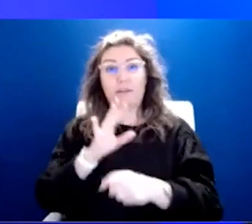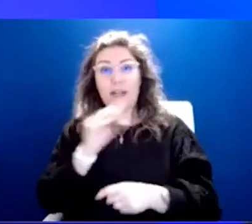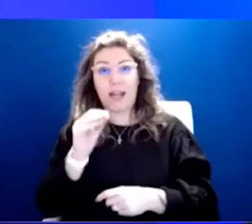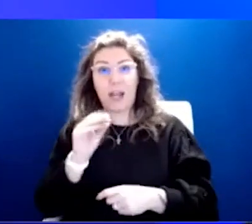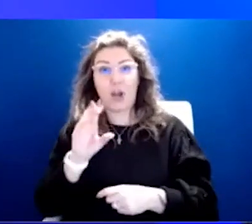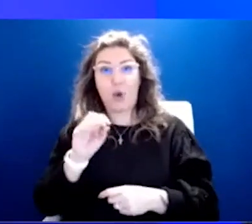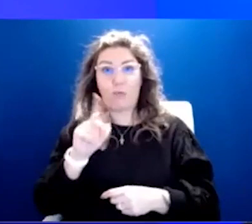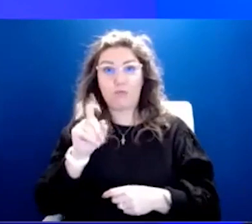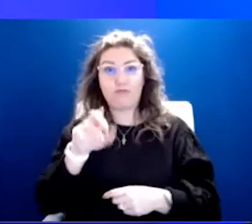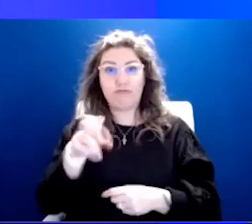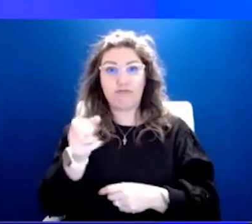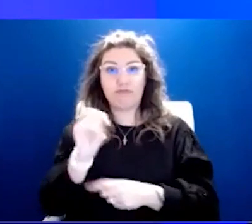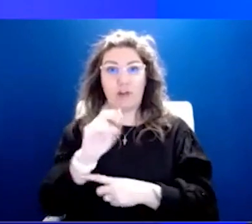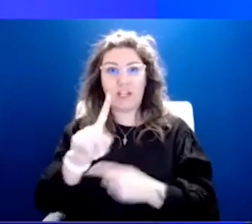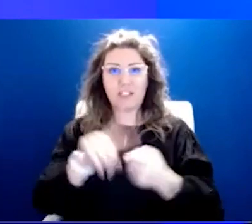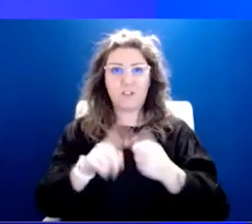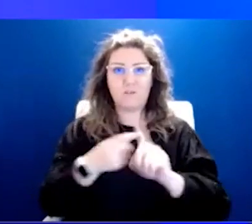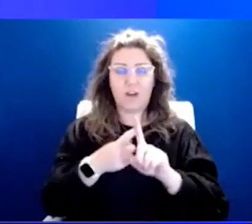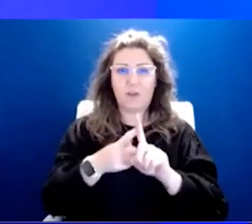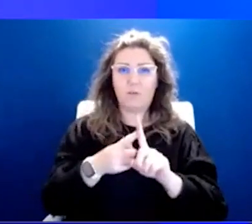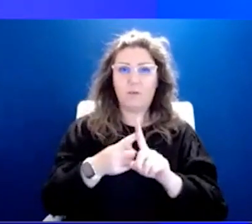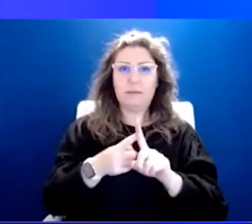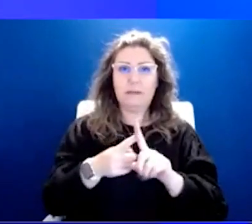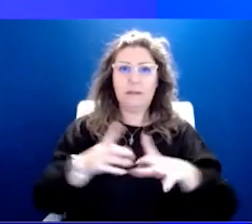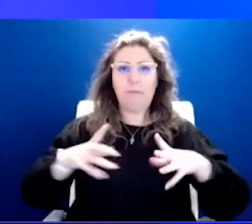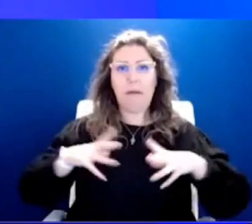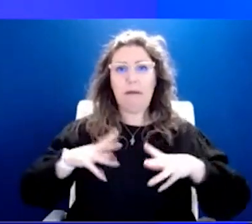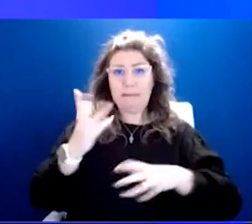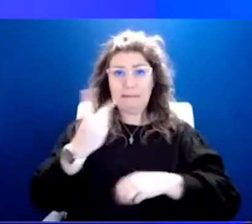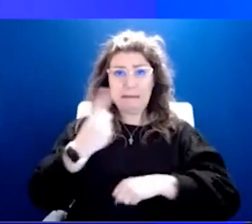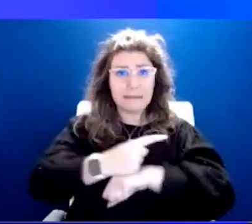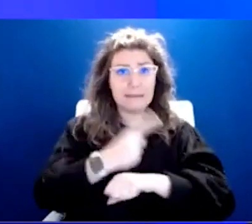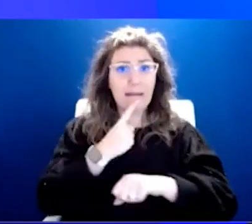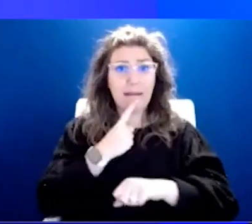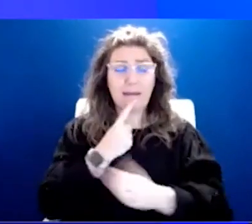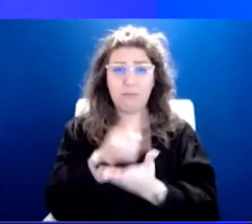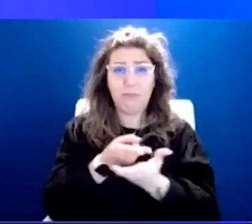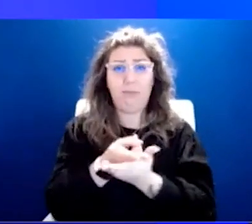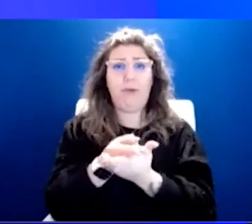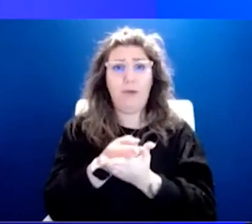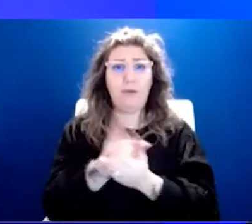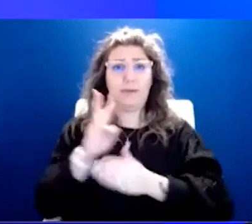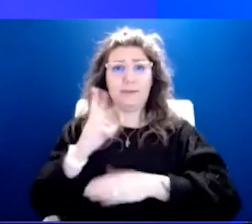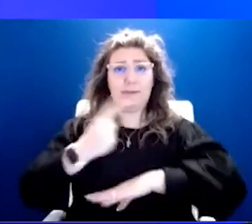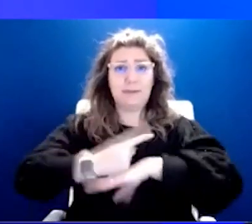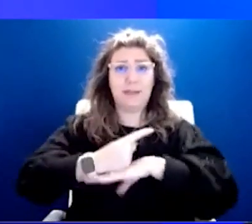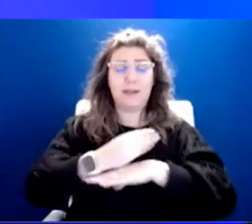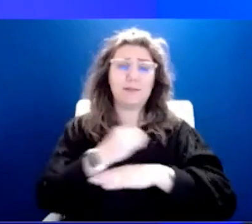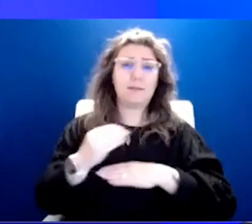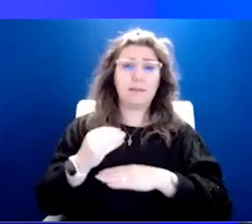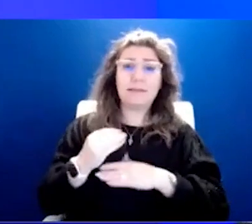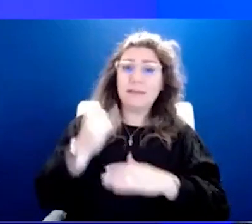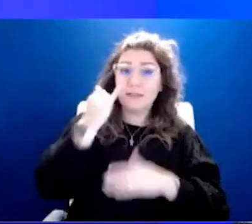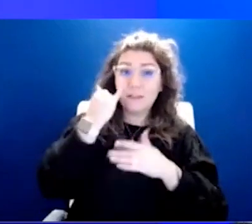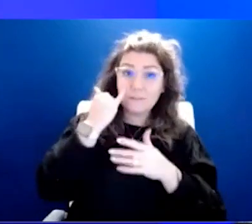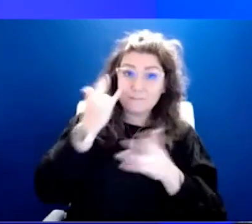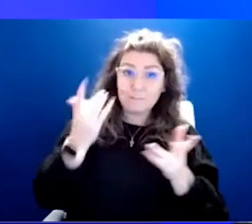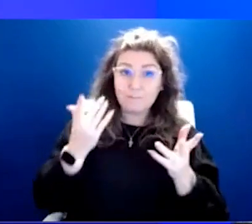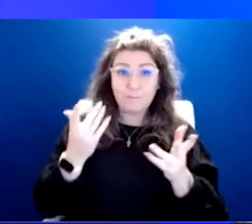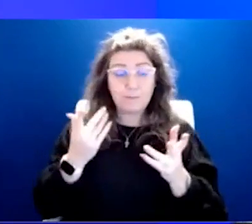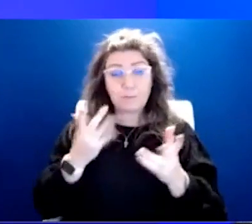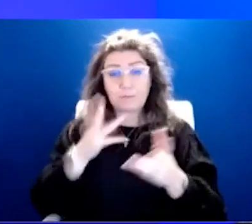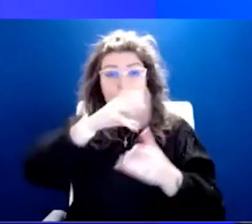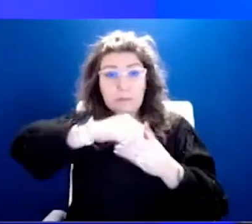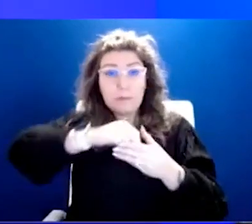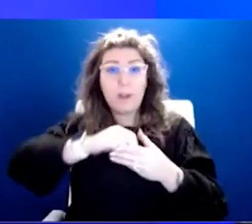who'd been out for about 6 days and was in bed for 6 days. So that even if you factor in the possibility